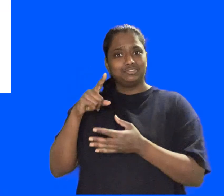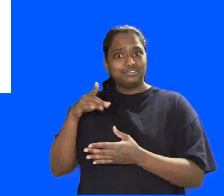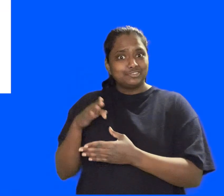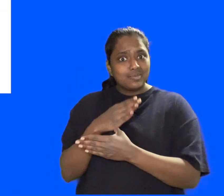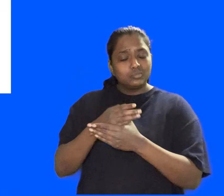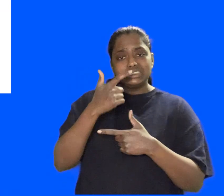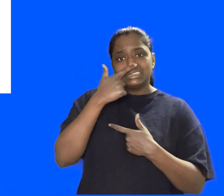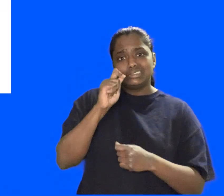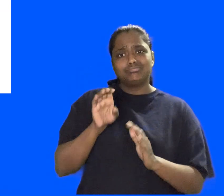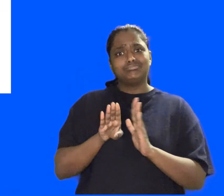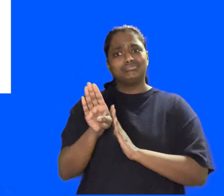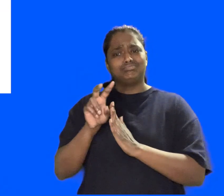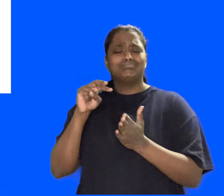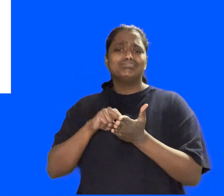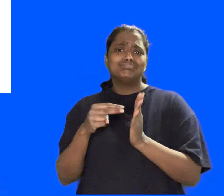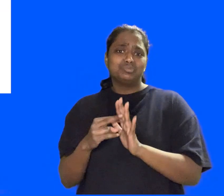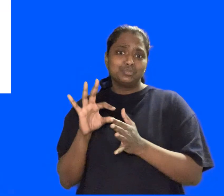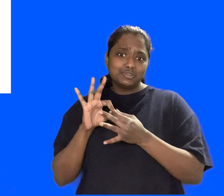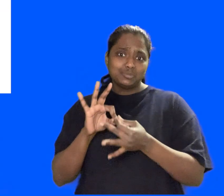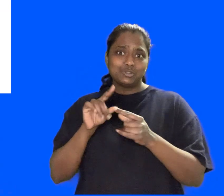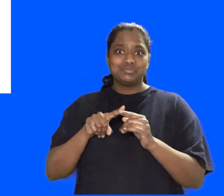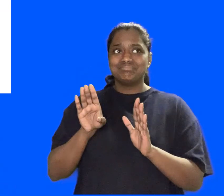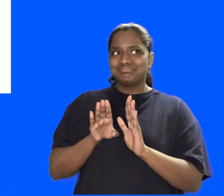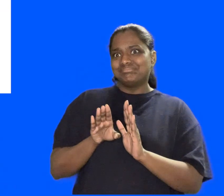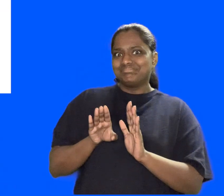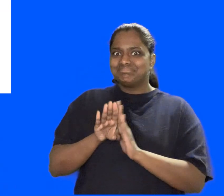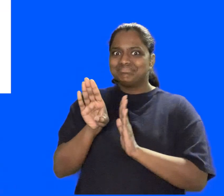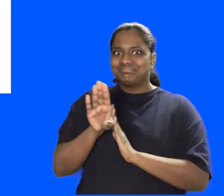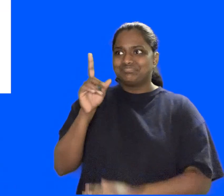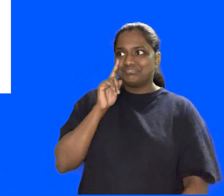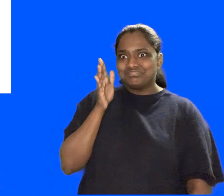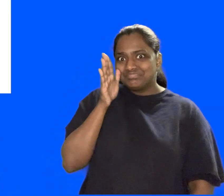deaf, mad, and disability arts communities make connection based on